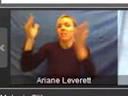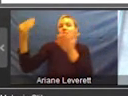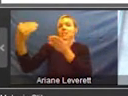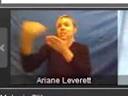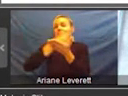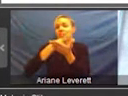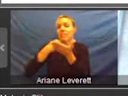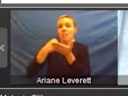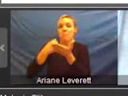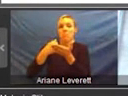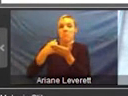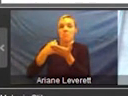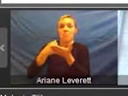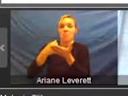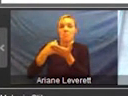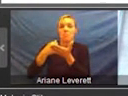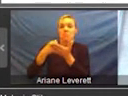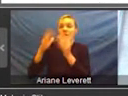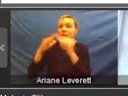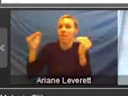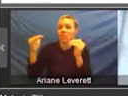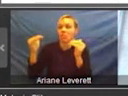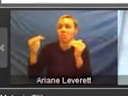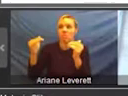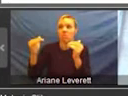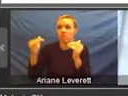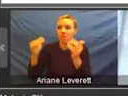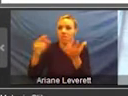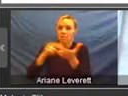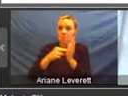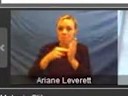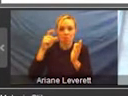stronger participatory approach of